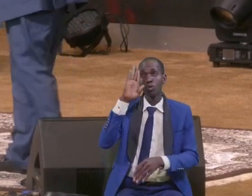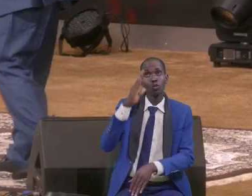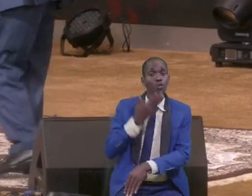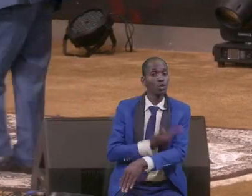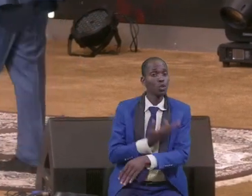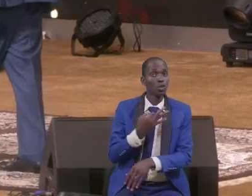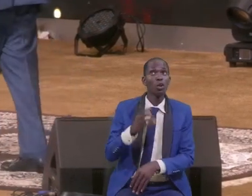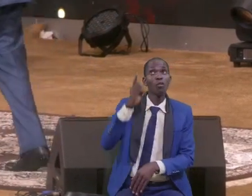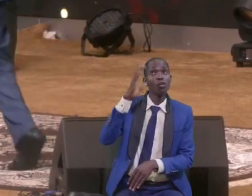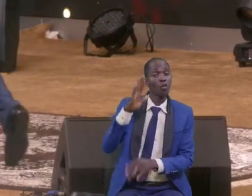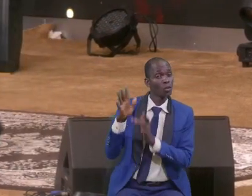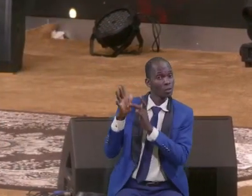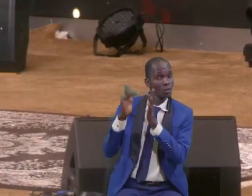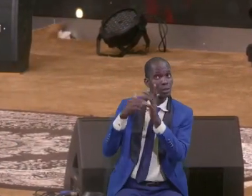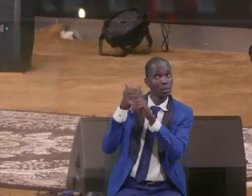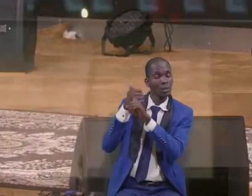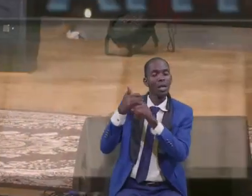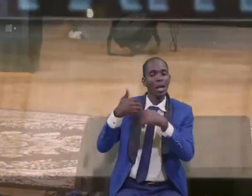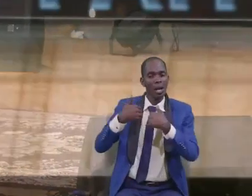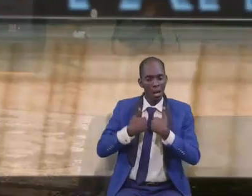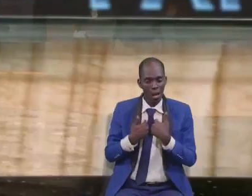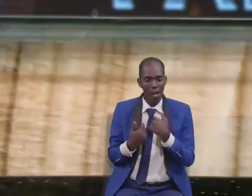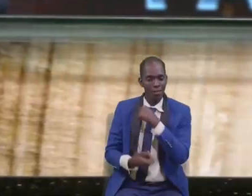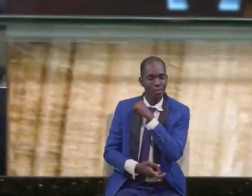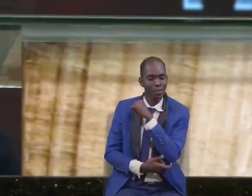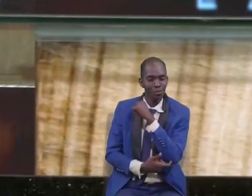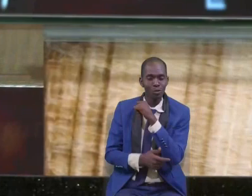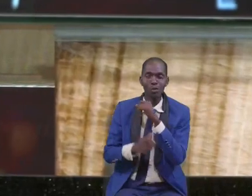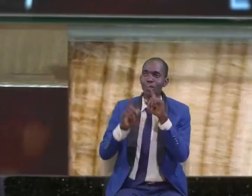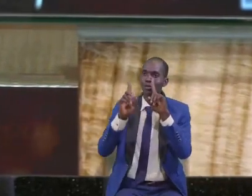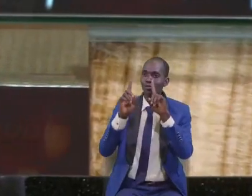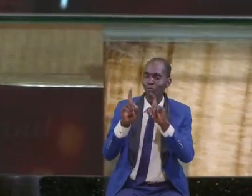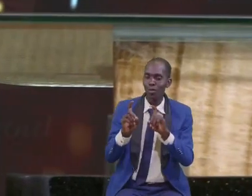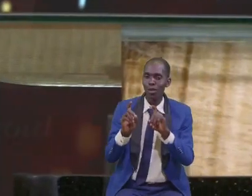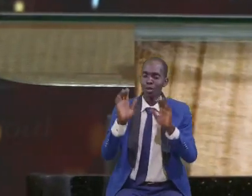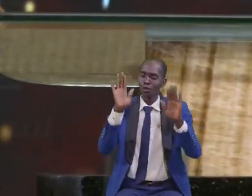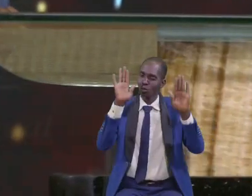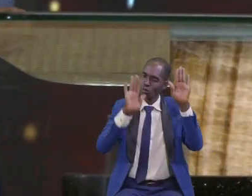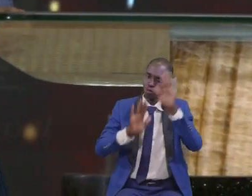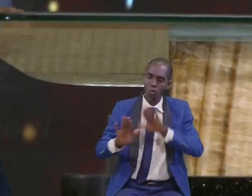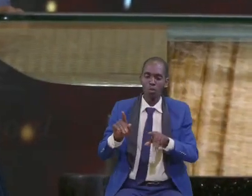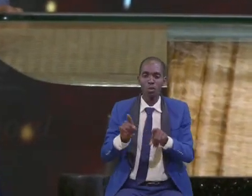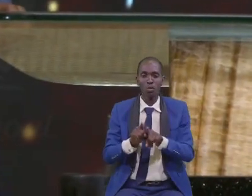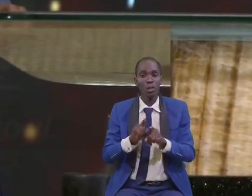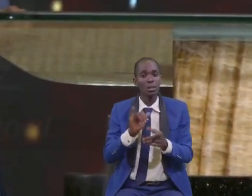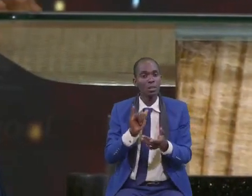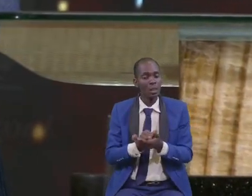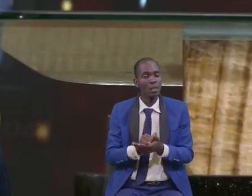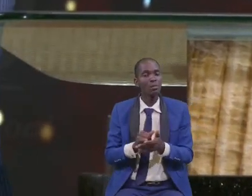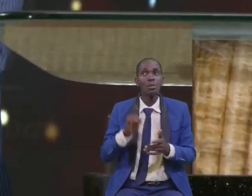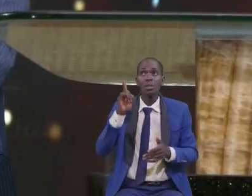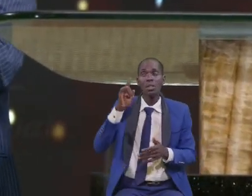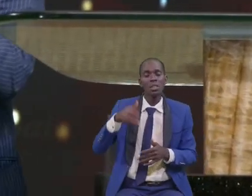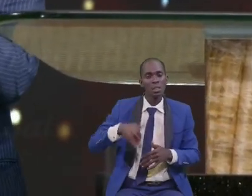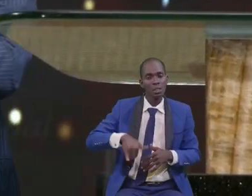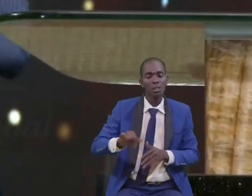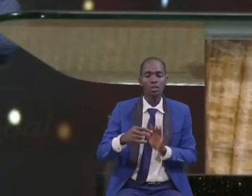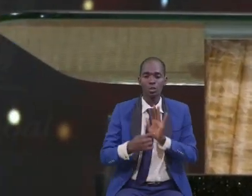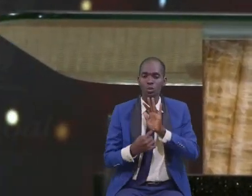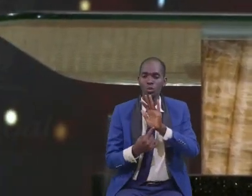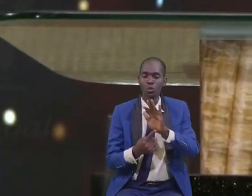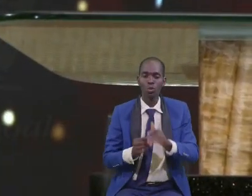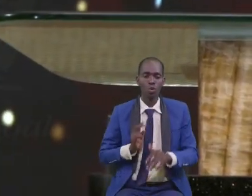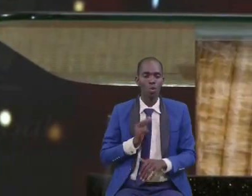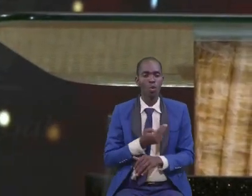temptation, he had trial, he had troubles too, and yet he shows us the way, he gives us the pattern,